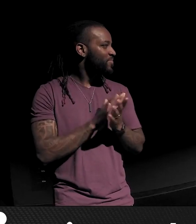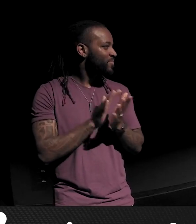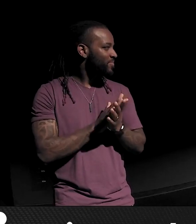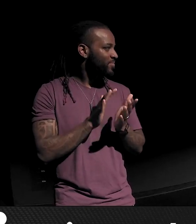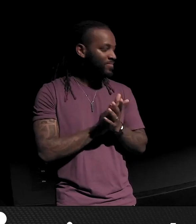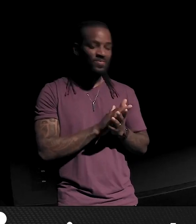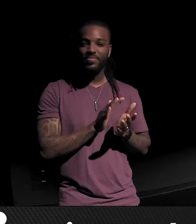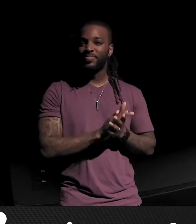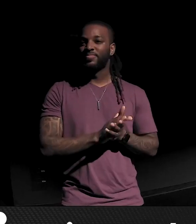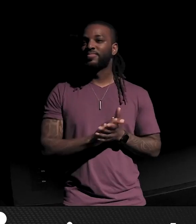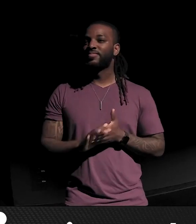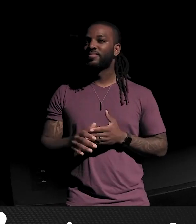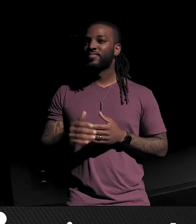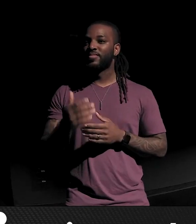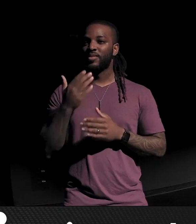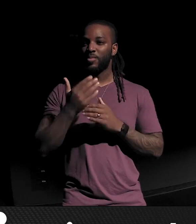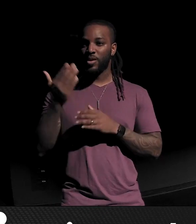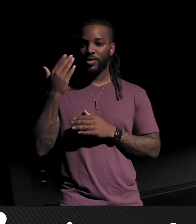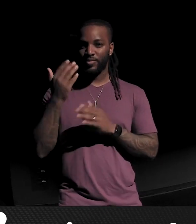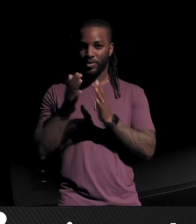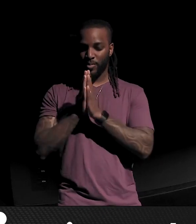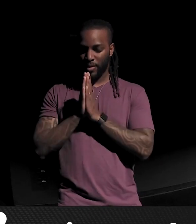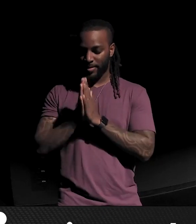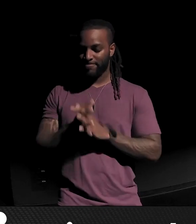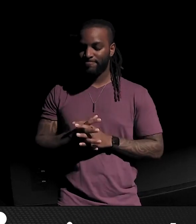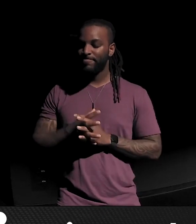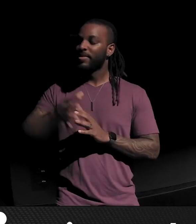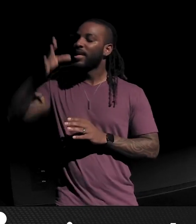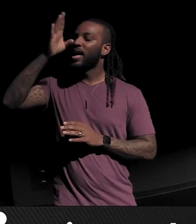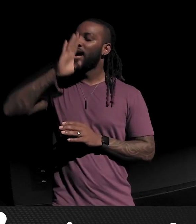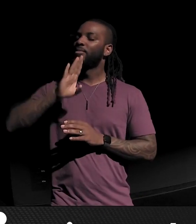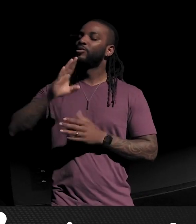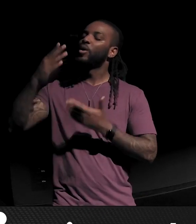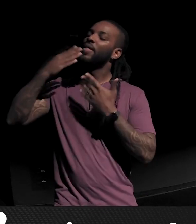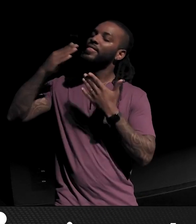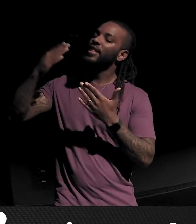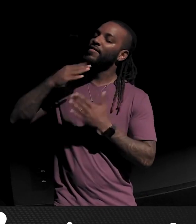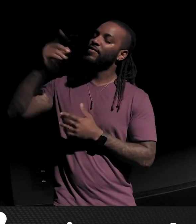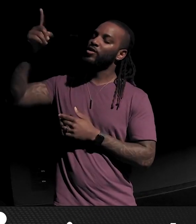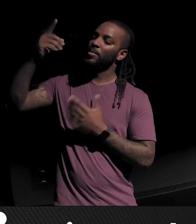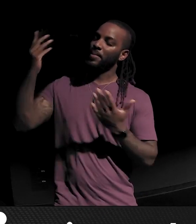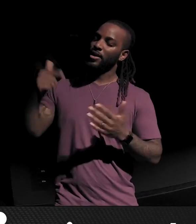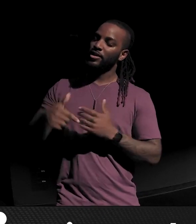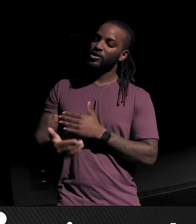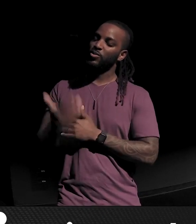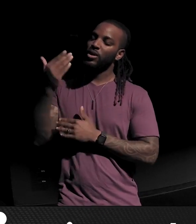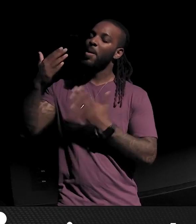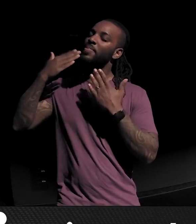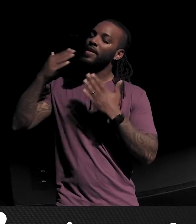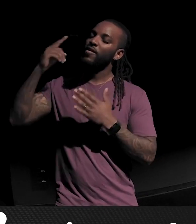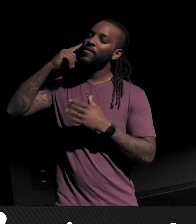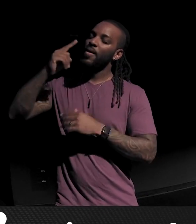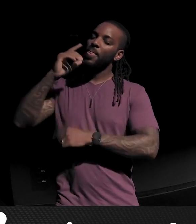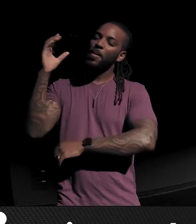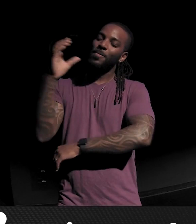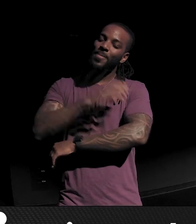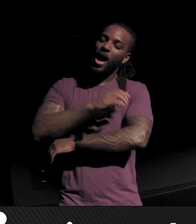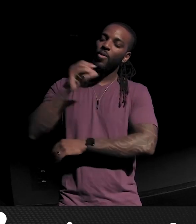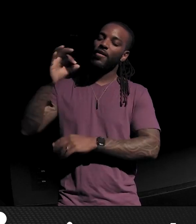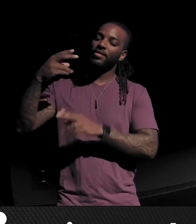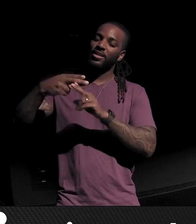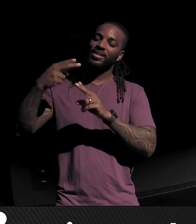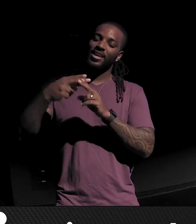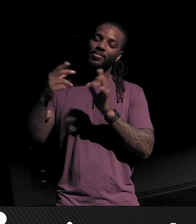Would you all pray with me this morning? God, I'm so thankful for your presence here this morning. I'm thankful for the power of the name of